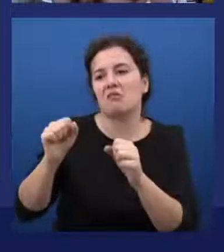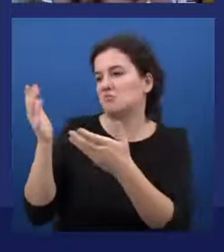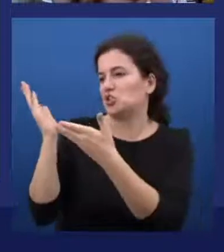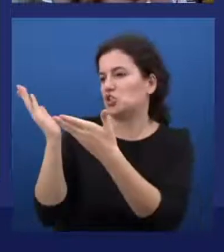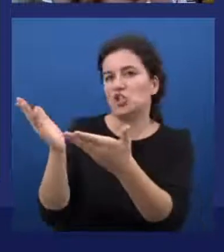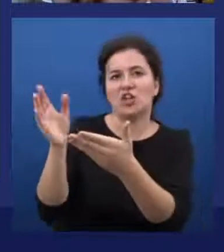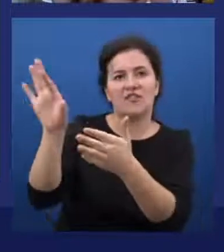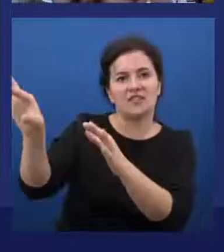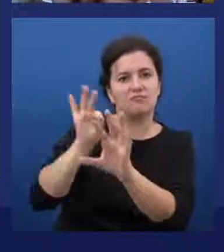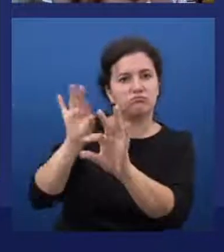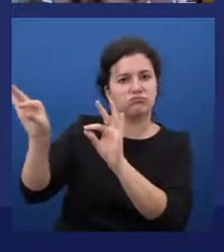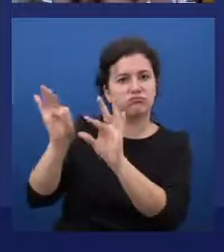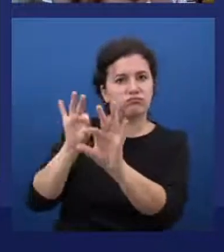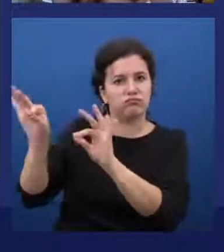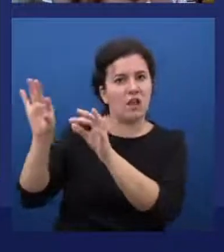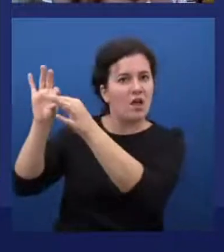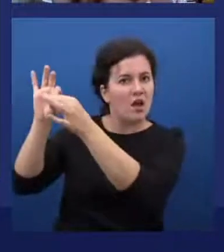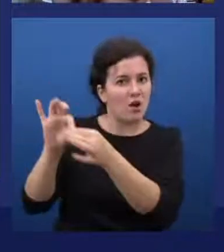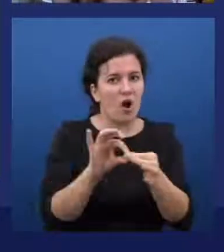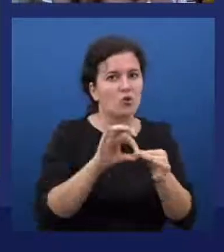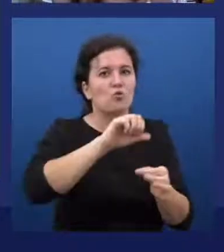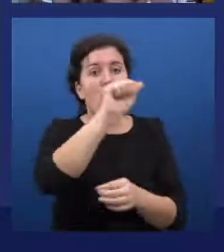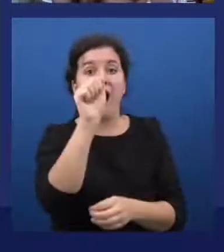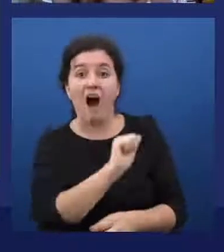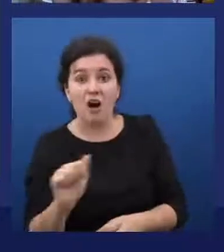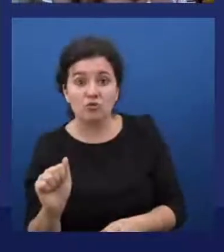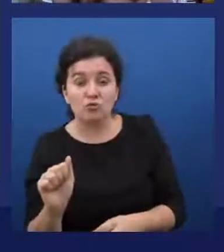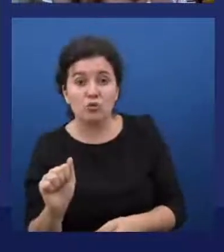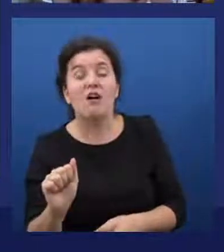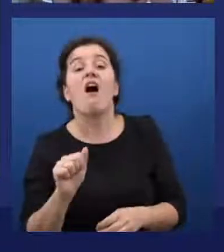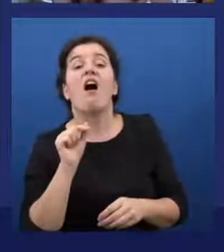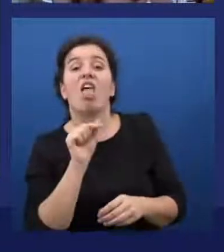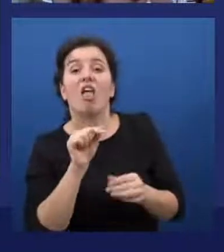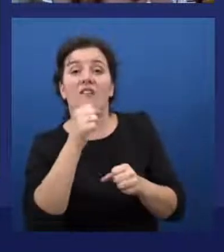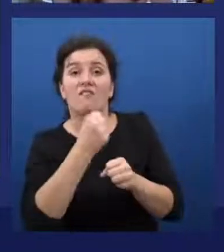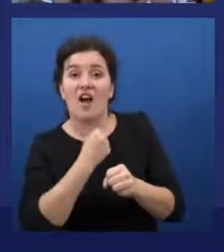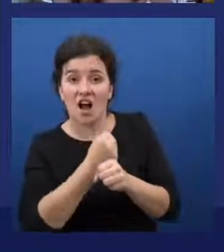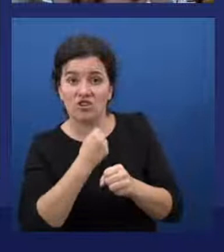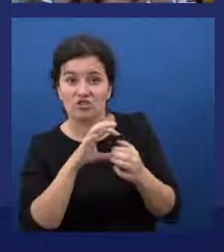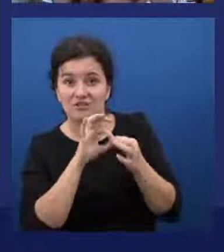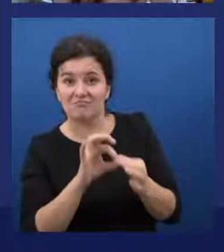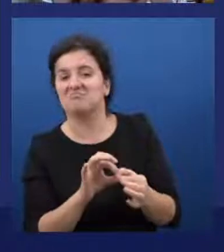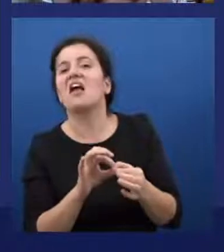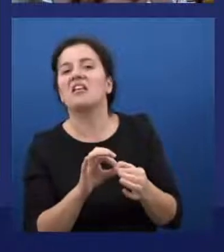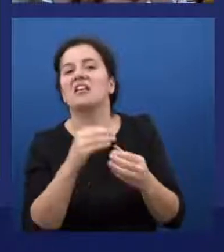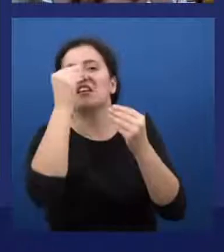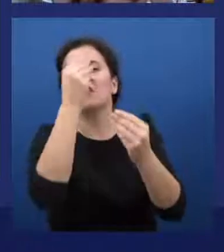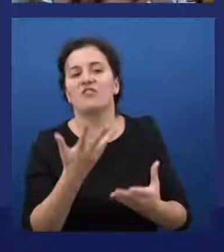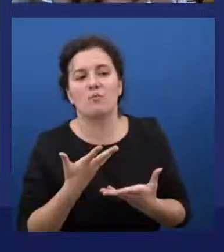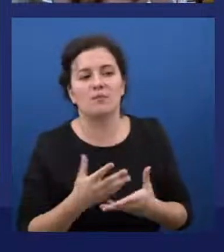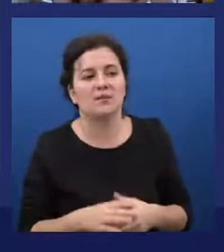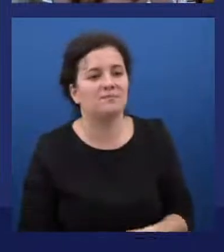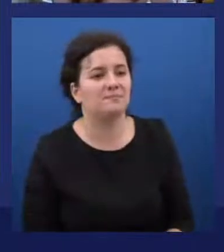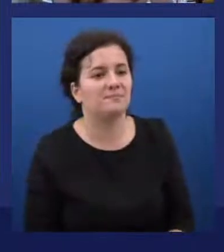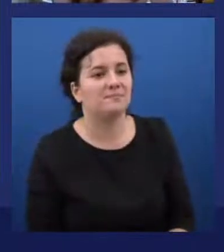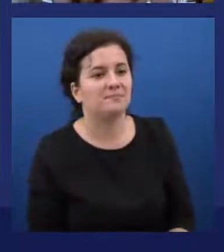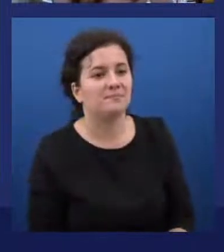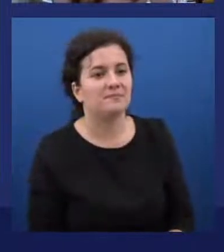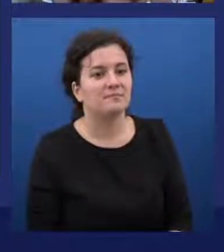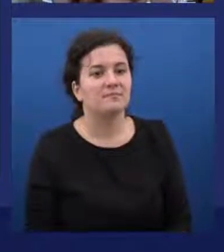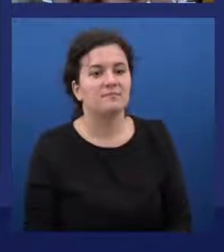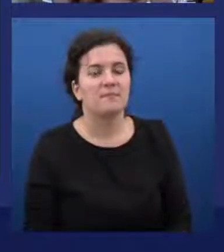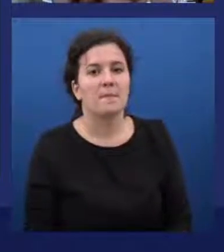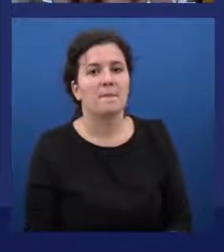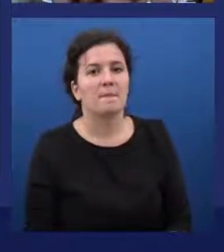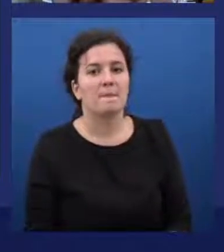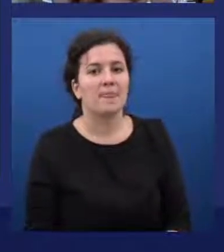to up to Azure Functions. And you shortly mentioned the streaming bit where you can use just a